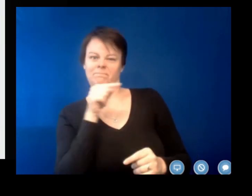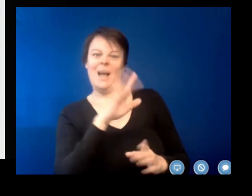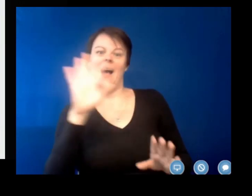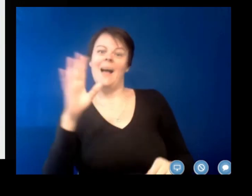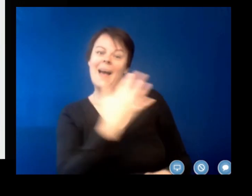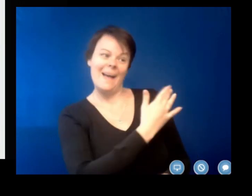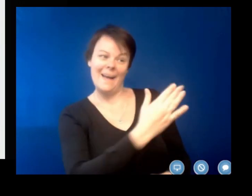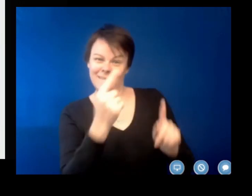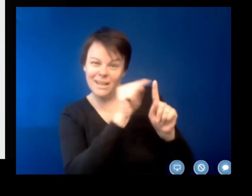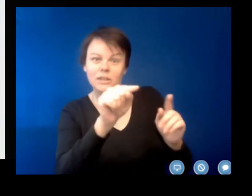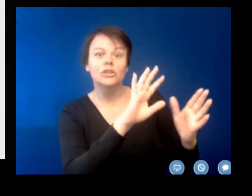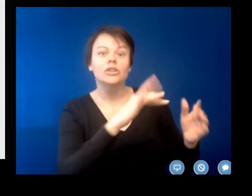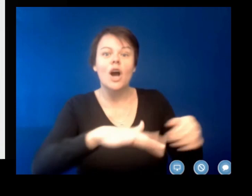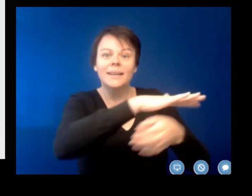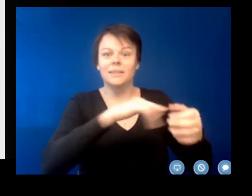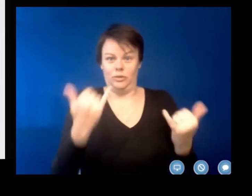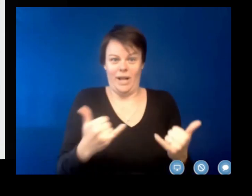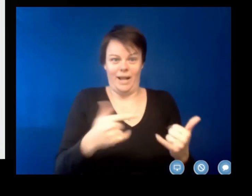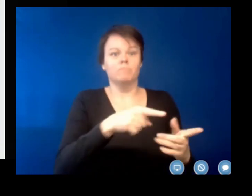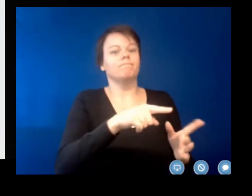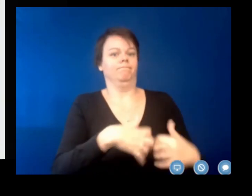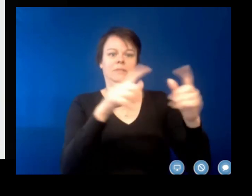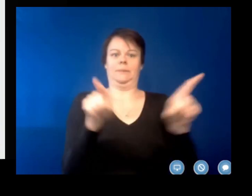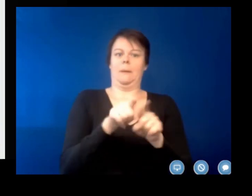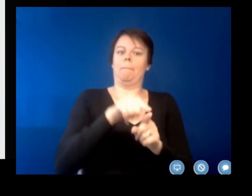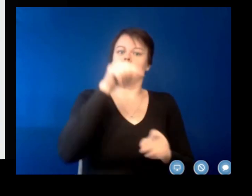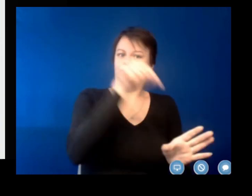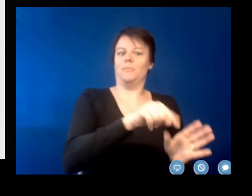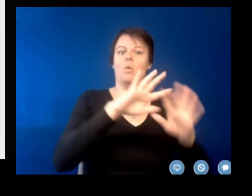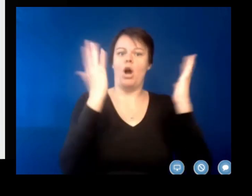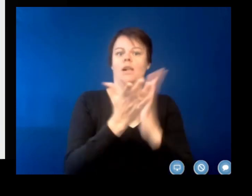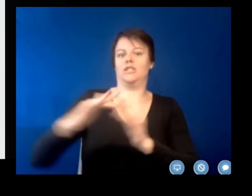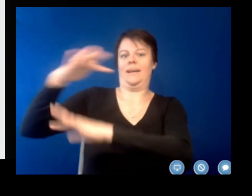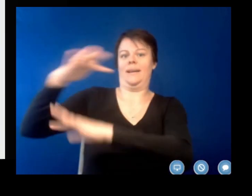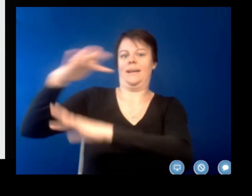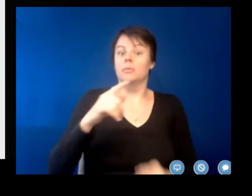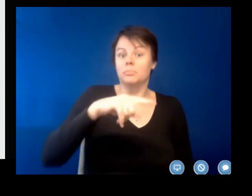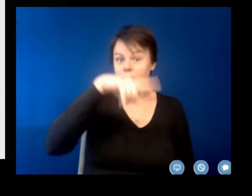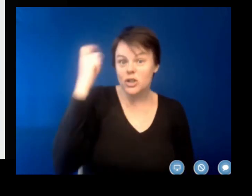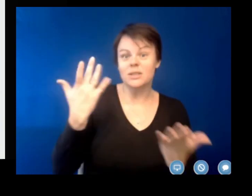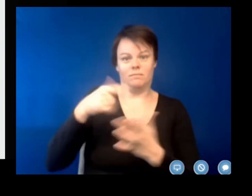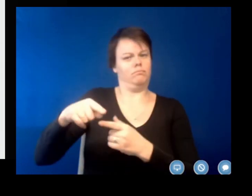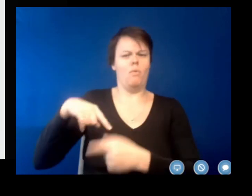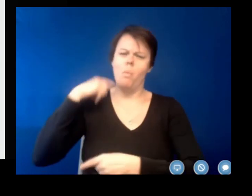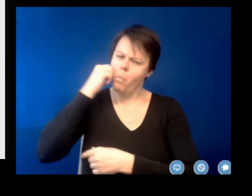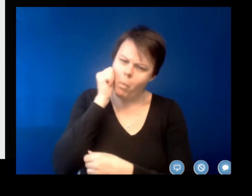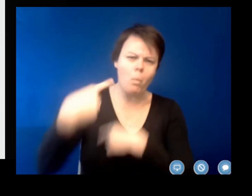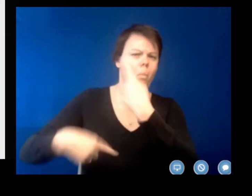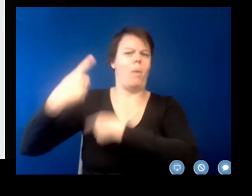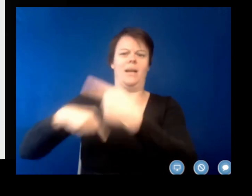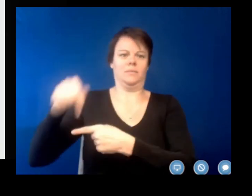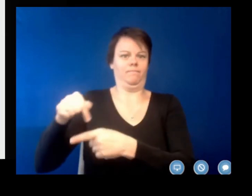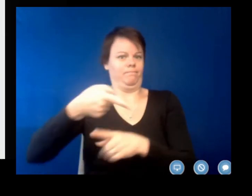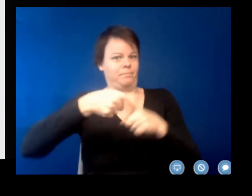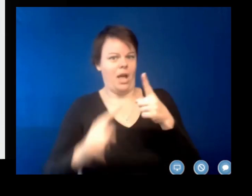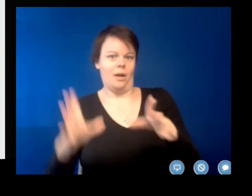society, even if it's not seeing itself as a global society, is a global society or world society in the sense